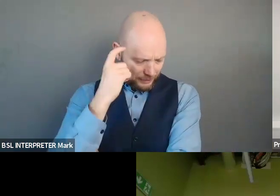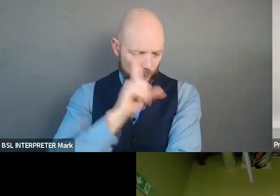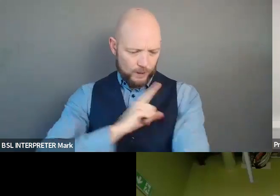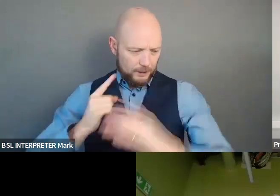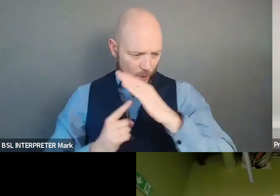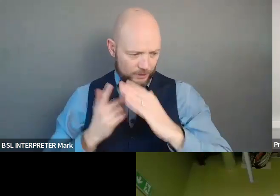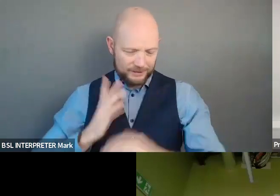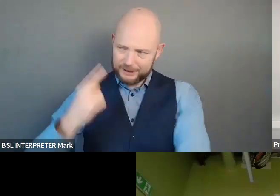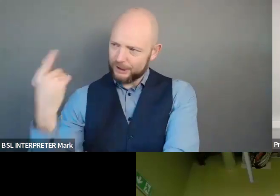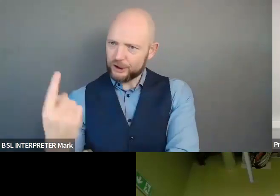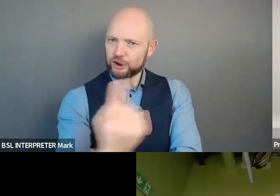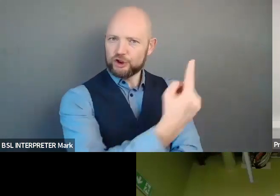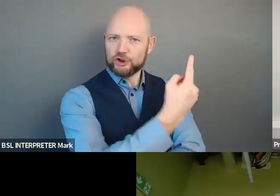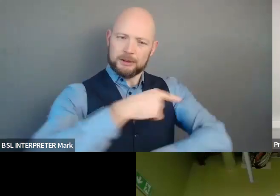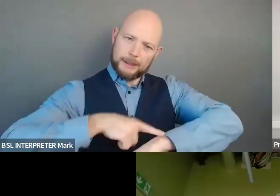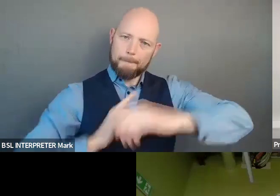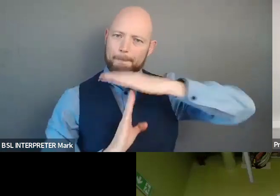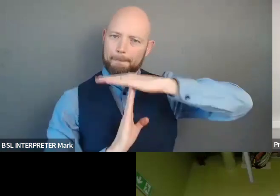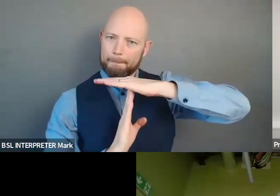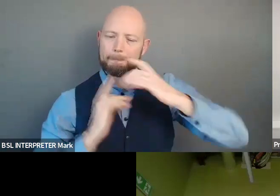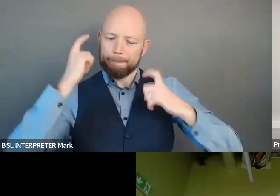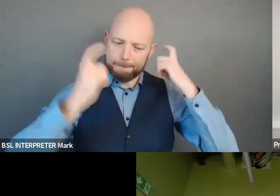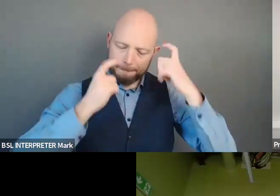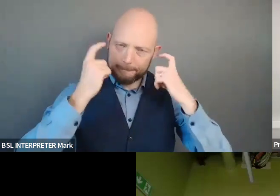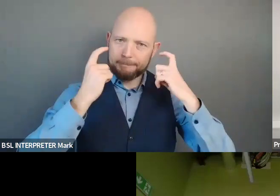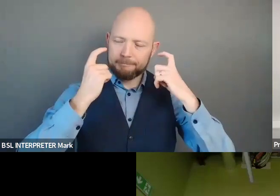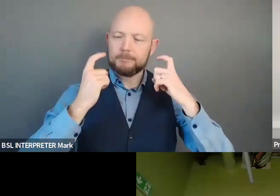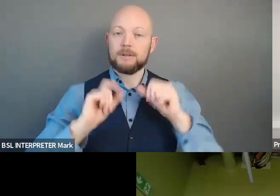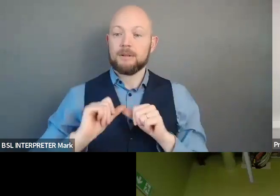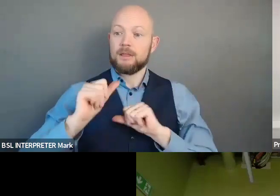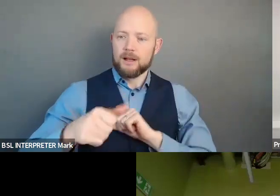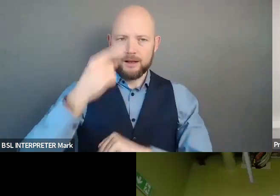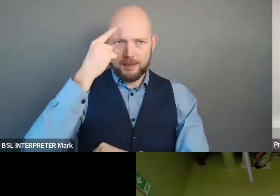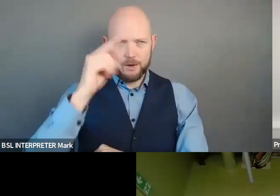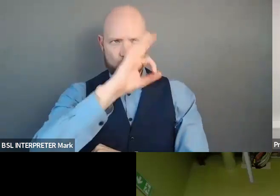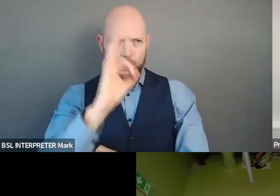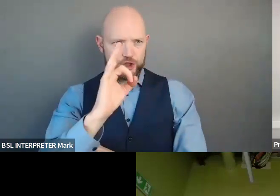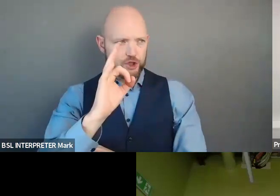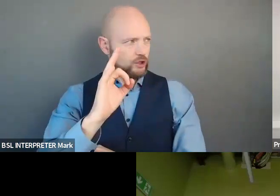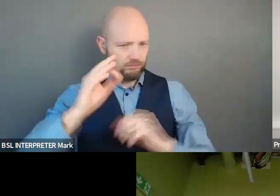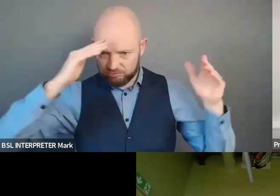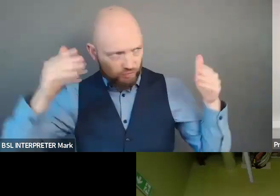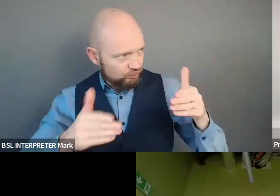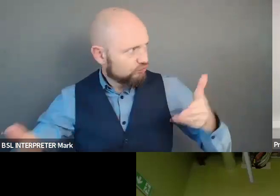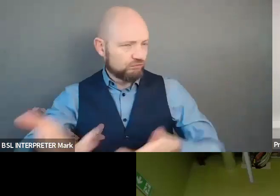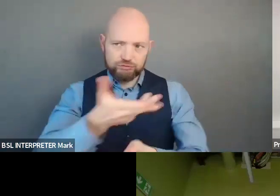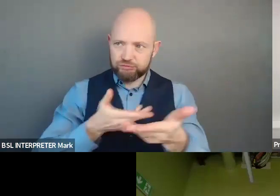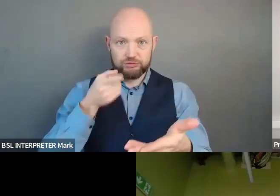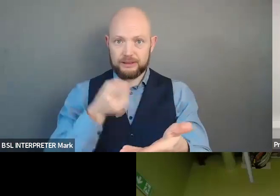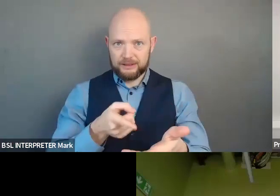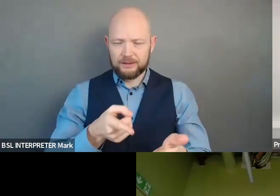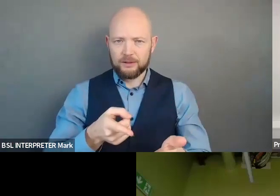important, and isolate some key questions and think about them quite hard. I don't think it